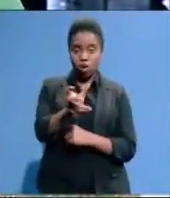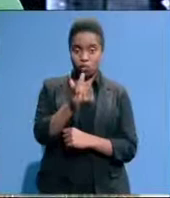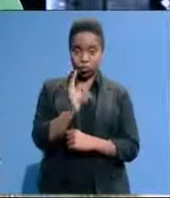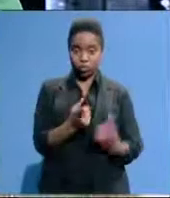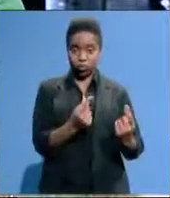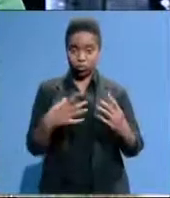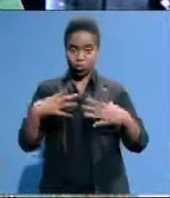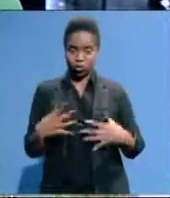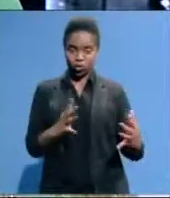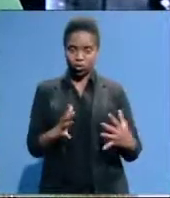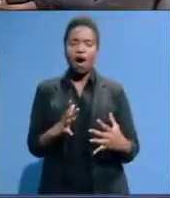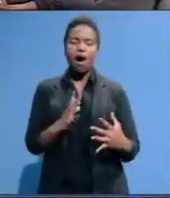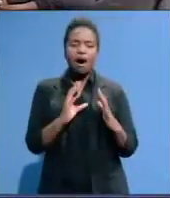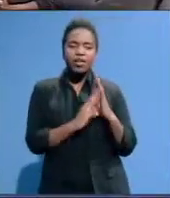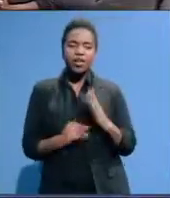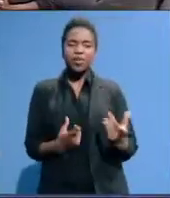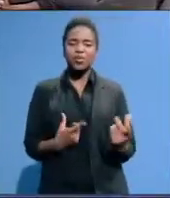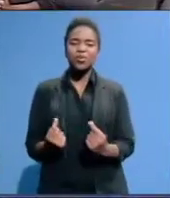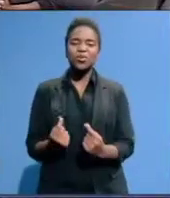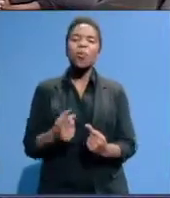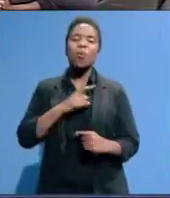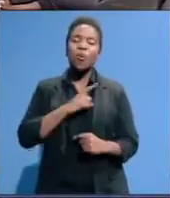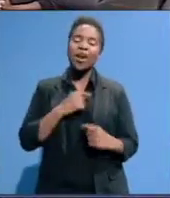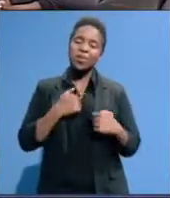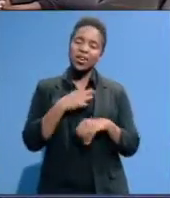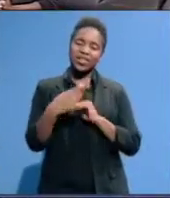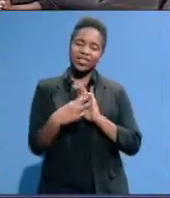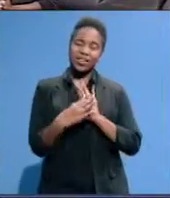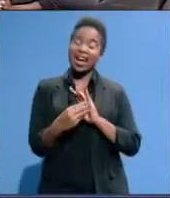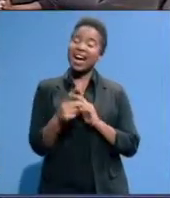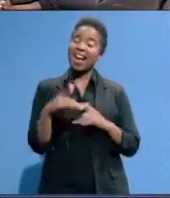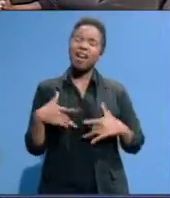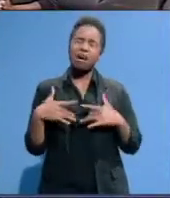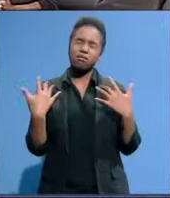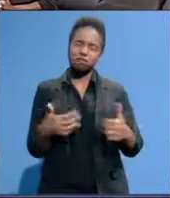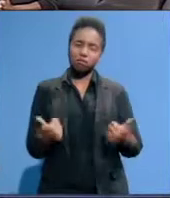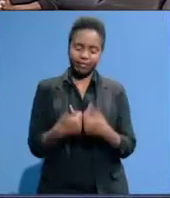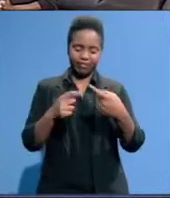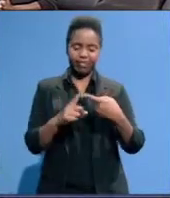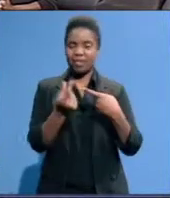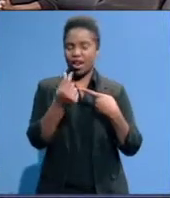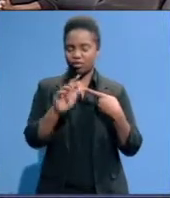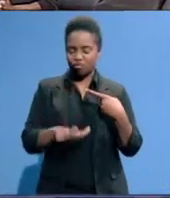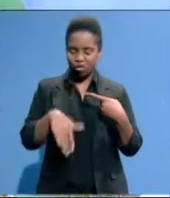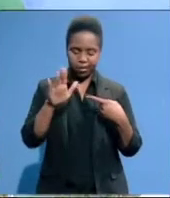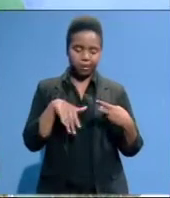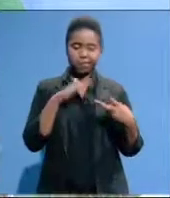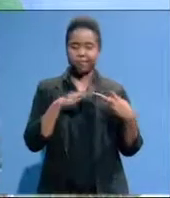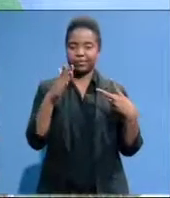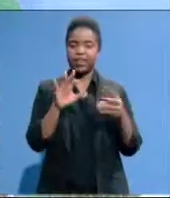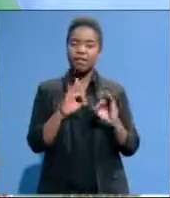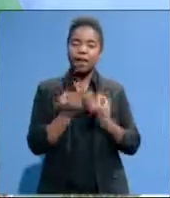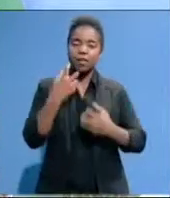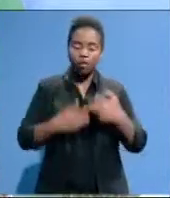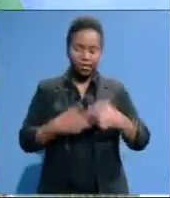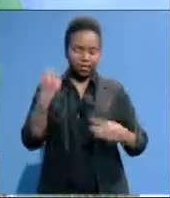move themselves forward, because there are so many obstacles in life. You have financial obstacles growing up, you have family problems,